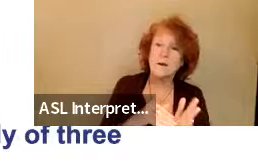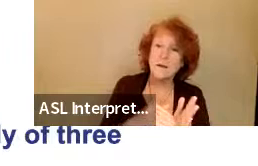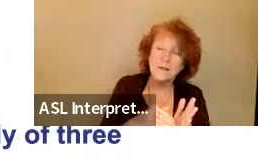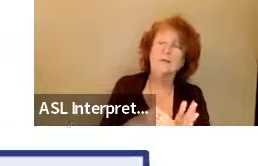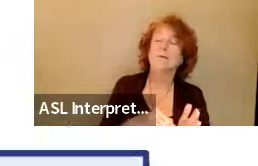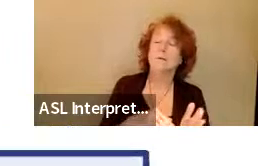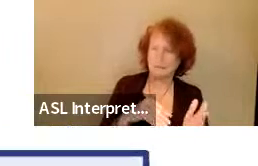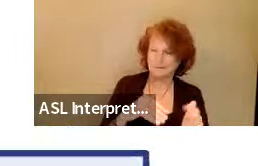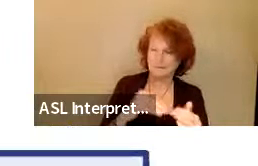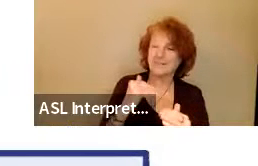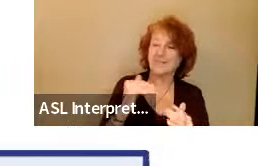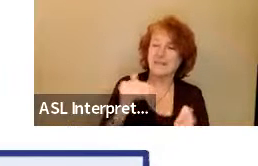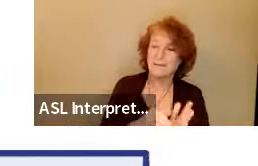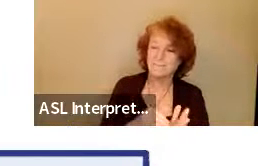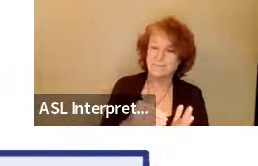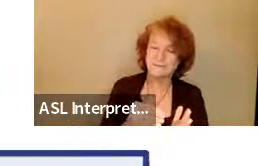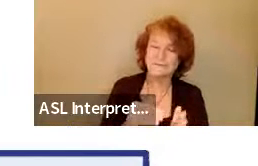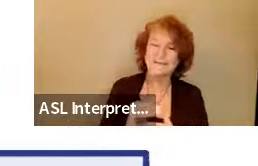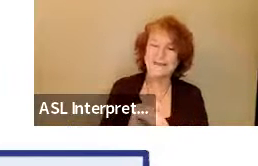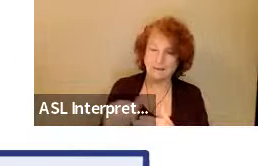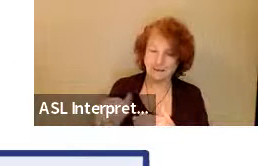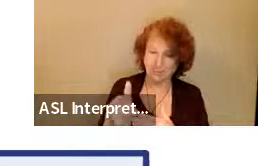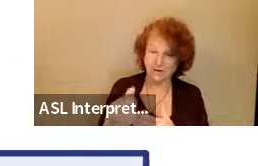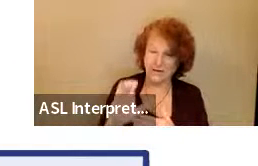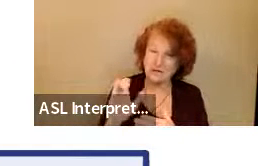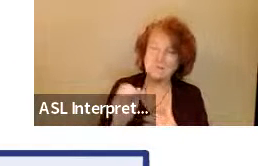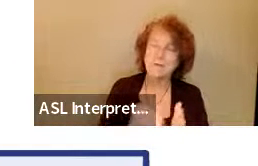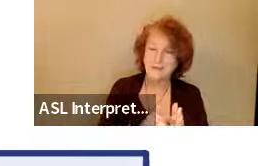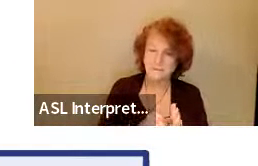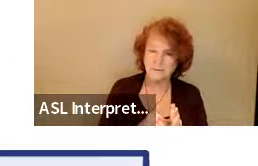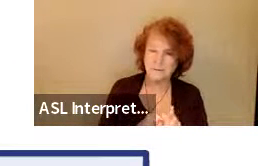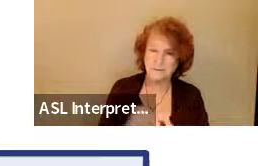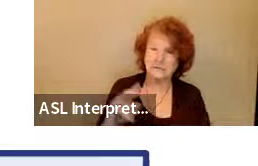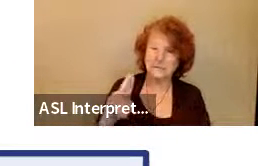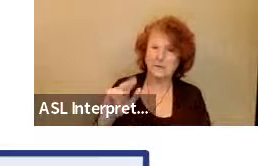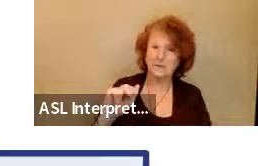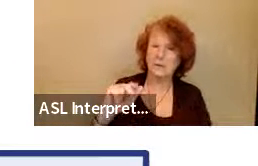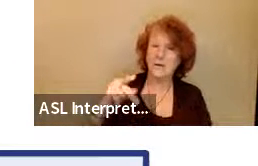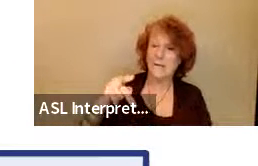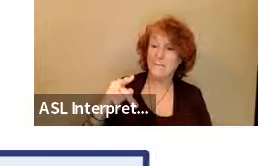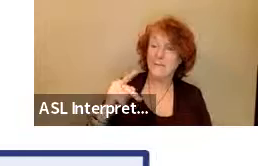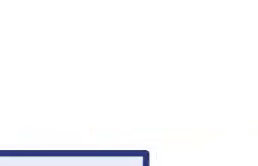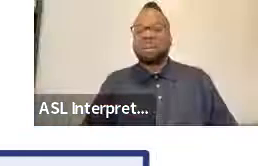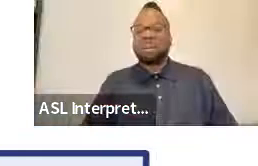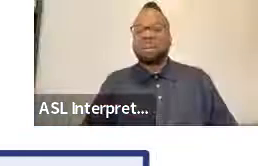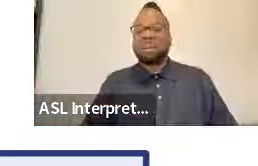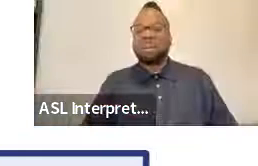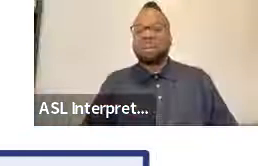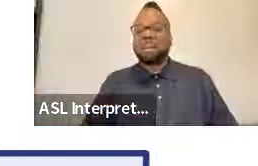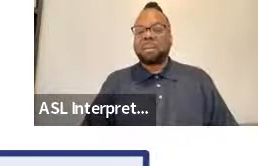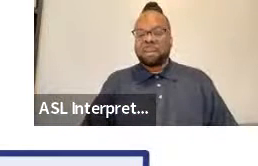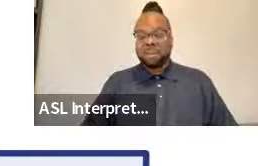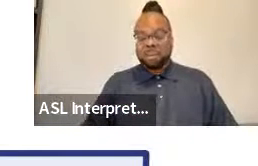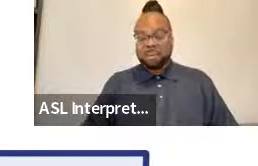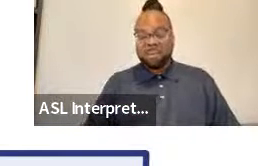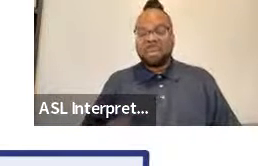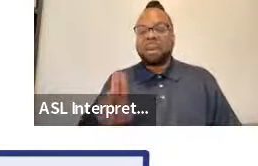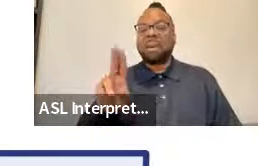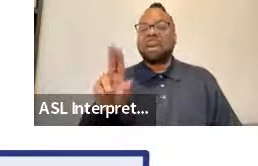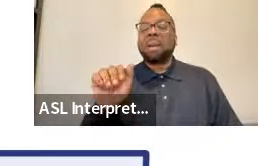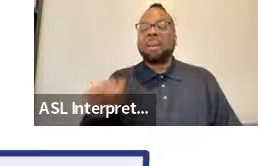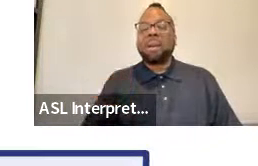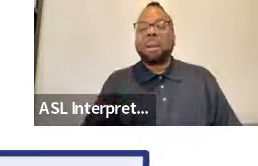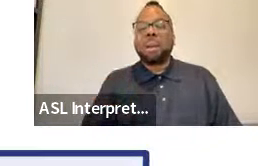Yorkers. Next slide. UAP will use lower AMIs than 80%. UAP will also allow for income